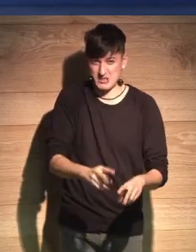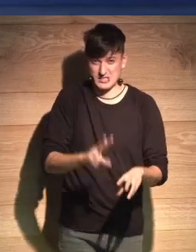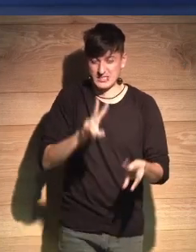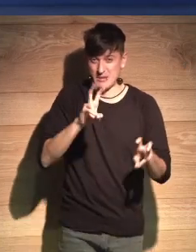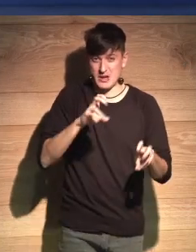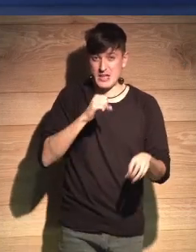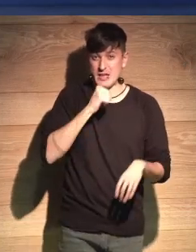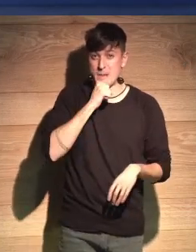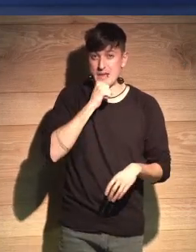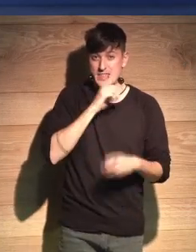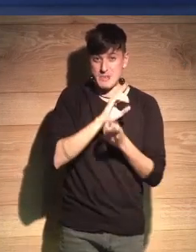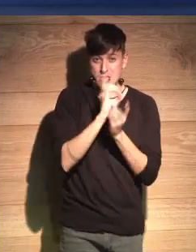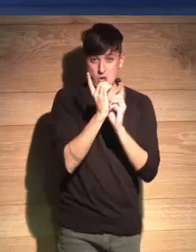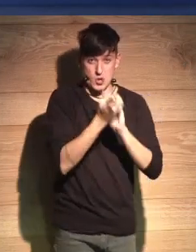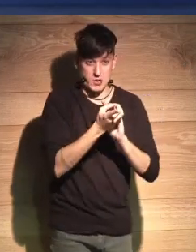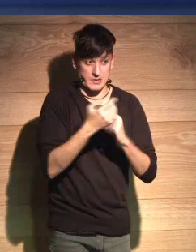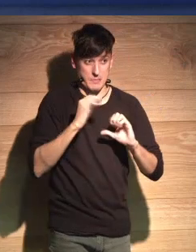of